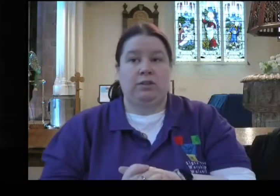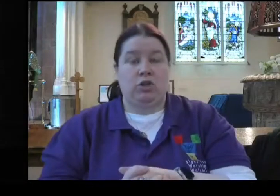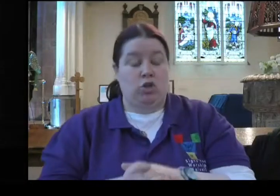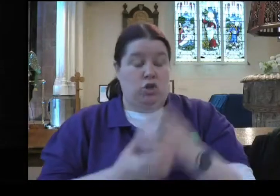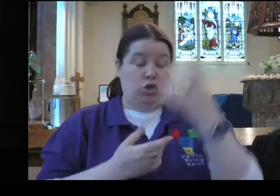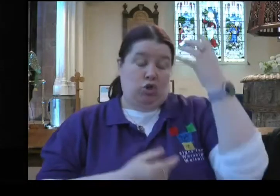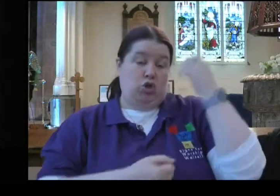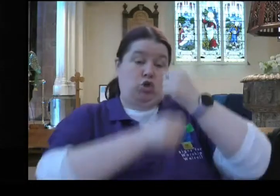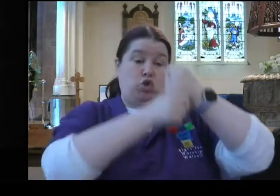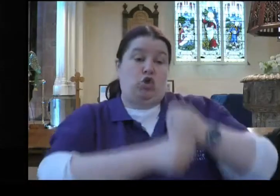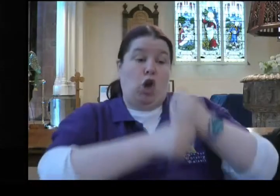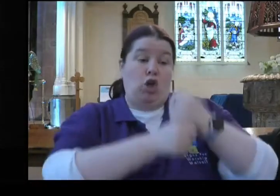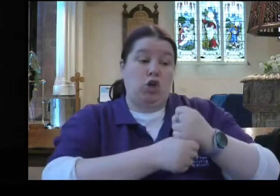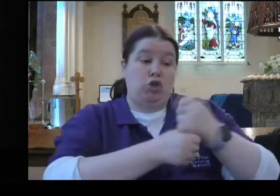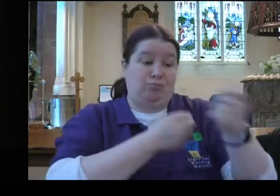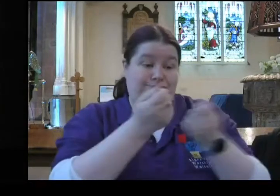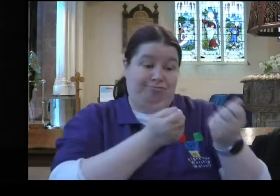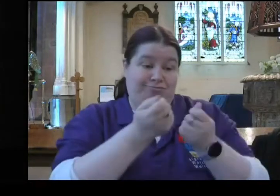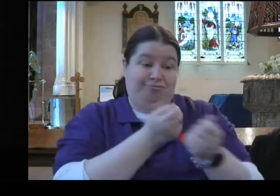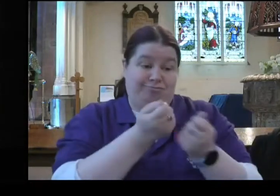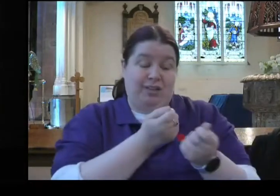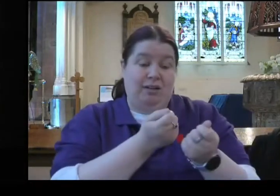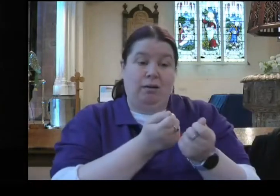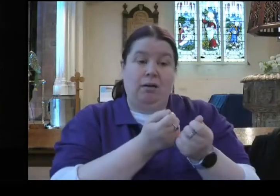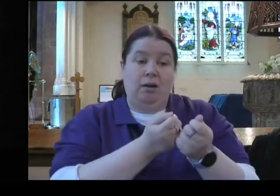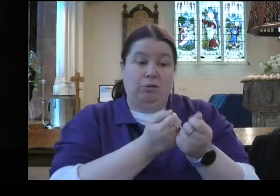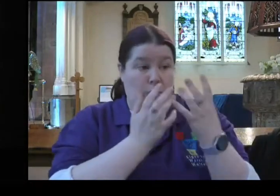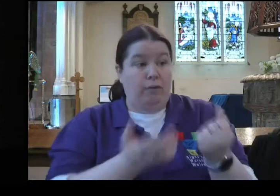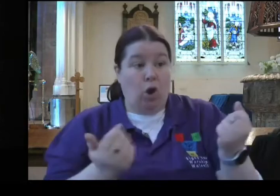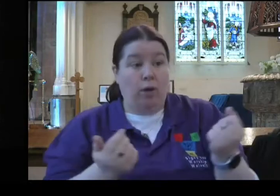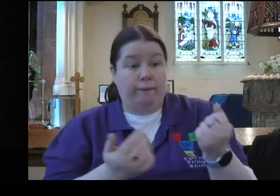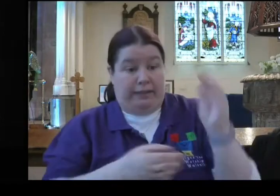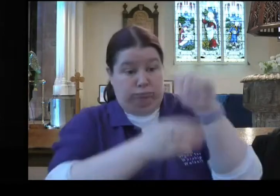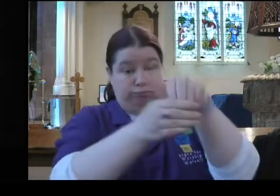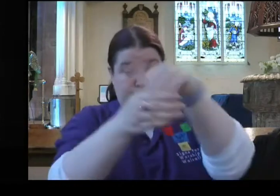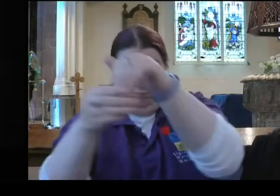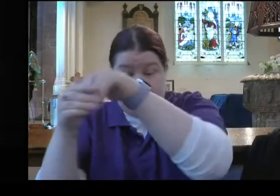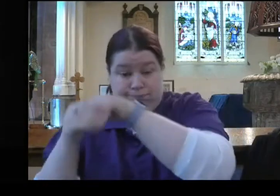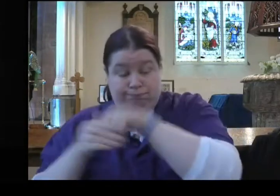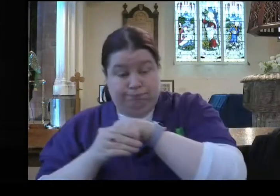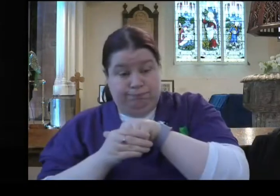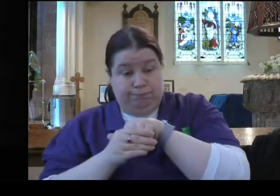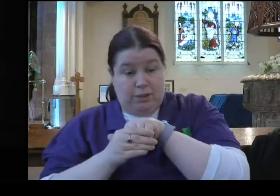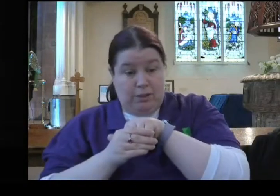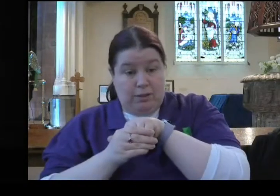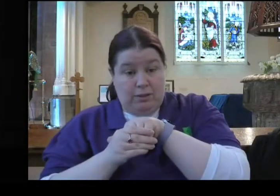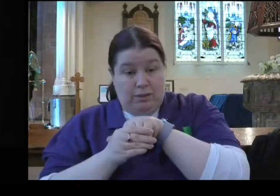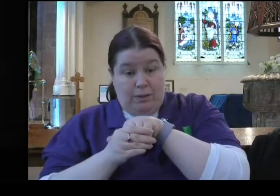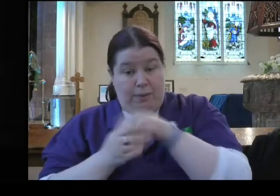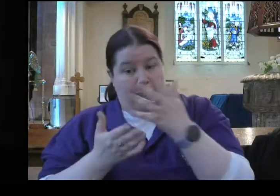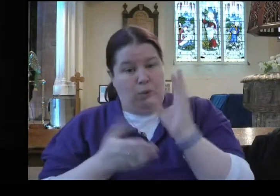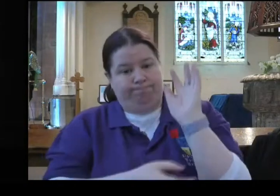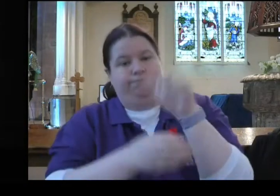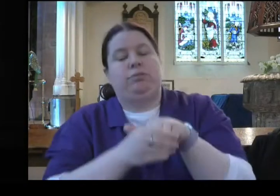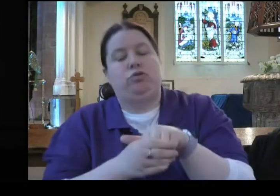strings for the Church of England, certainly do have significant investments. But these are invested in a responsible